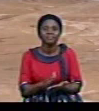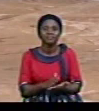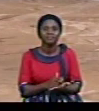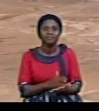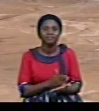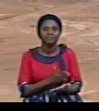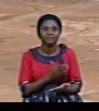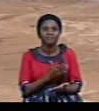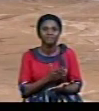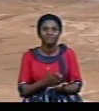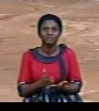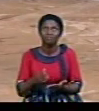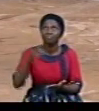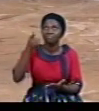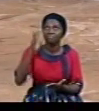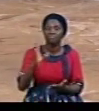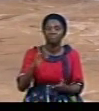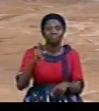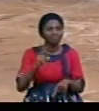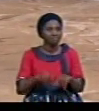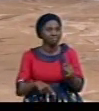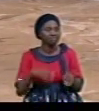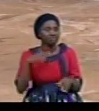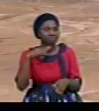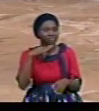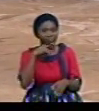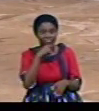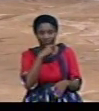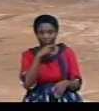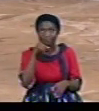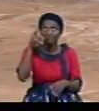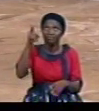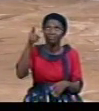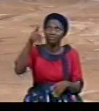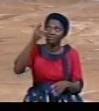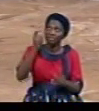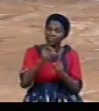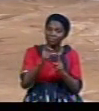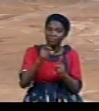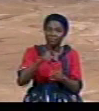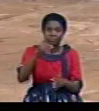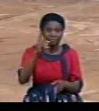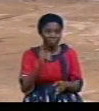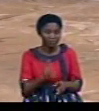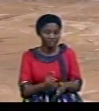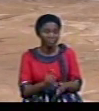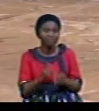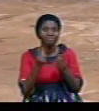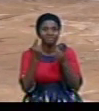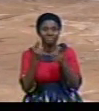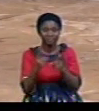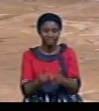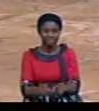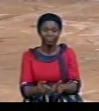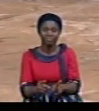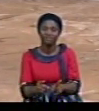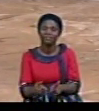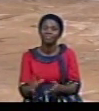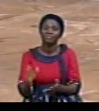God cannot lie his world must surely come to pass